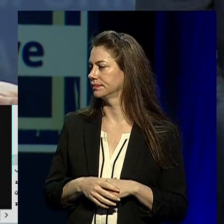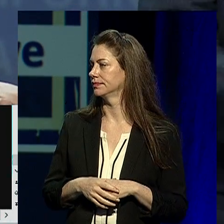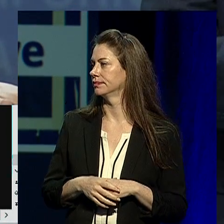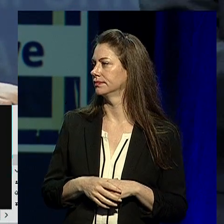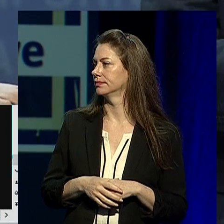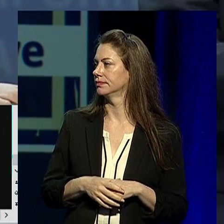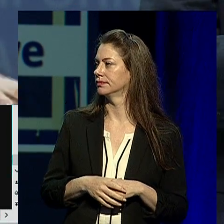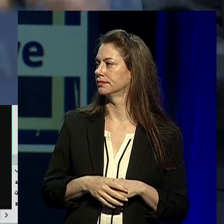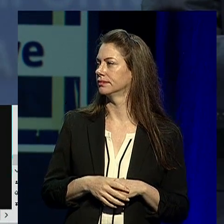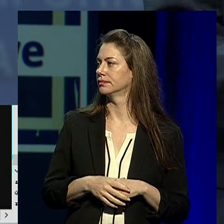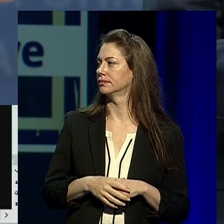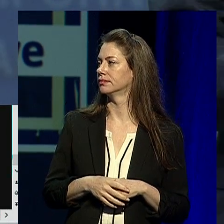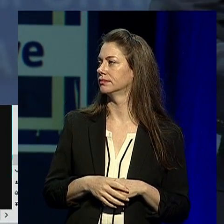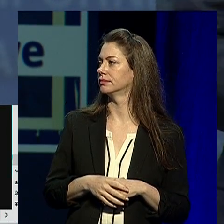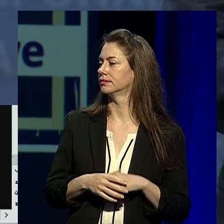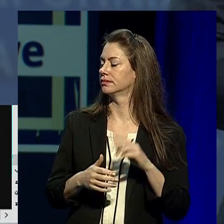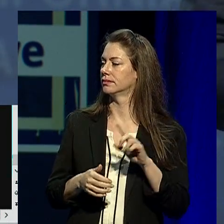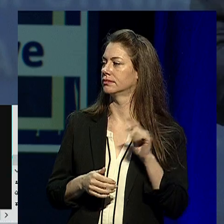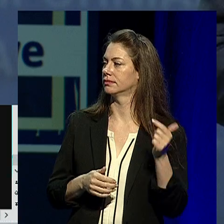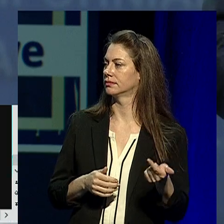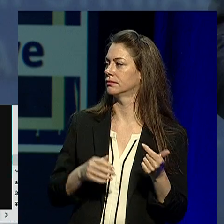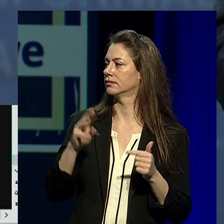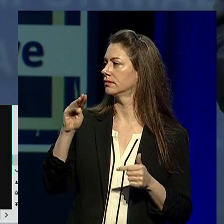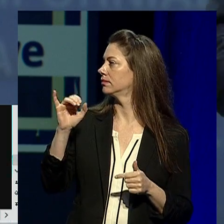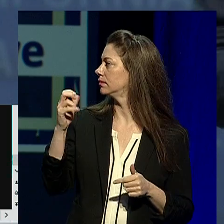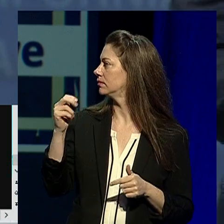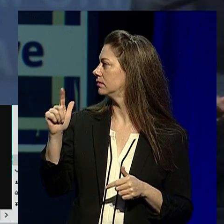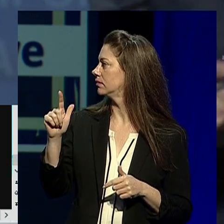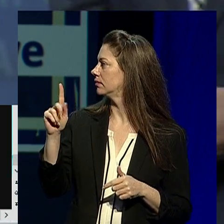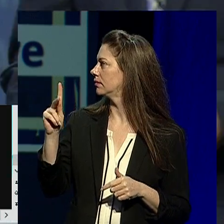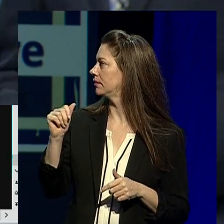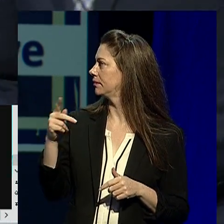So I would like to then introduce my colleague, Michael Kapp.